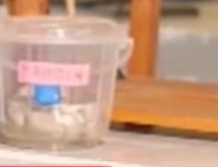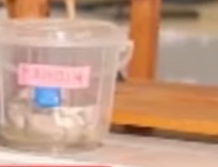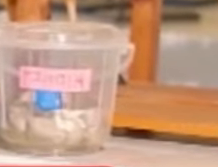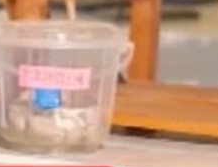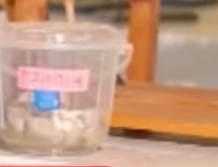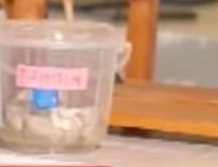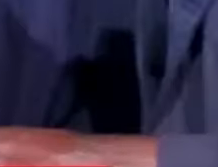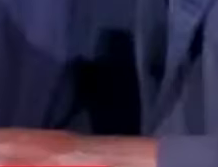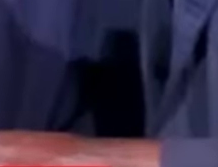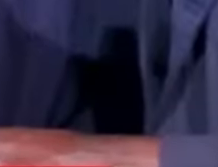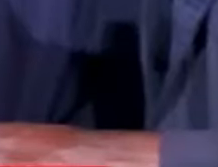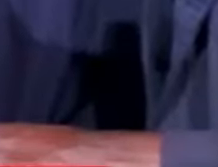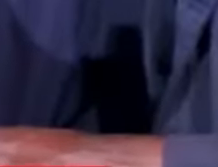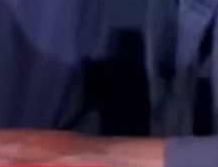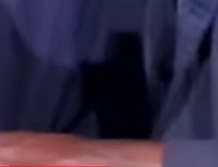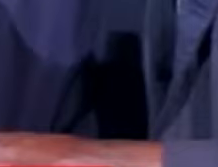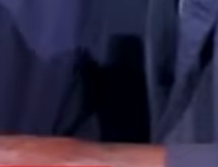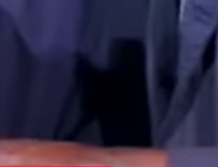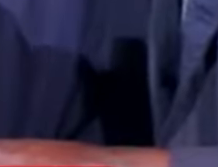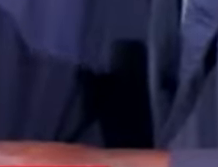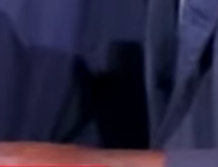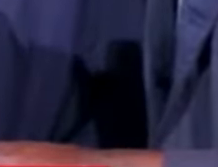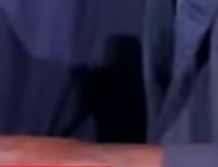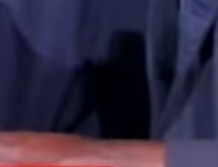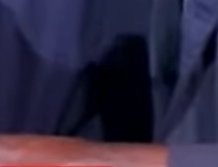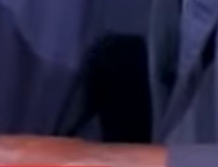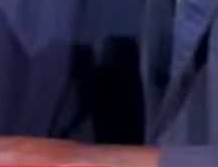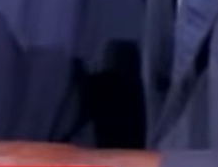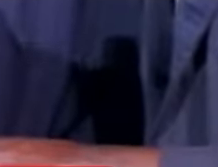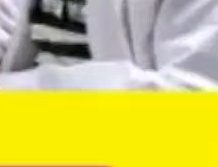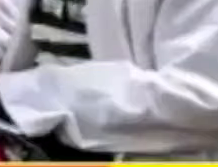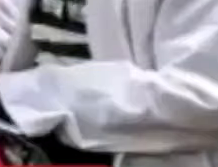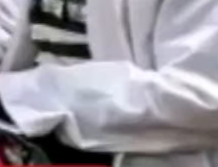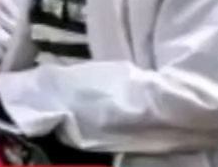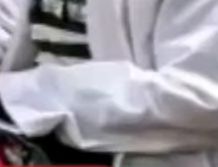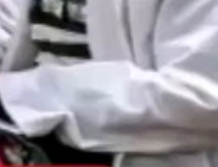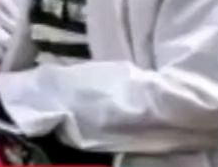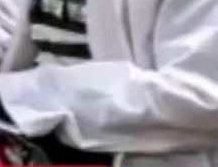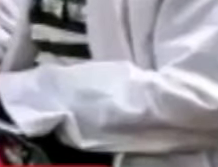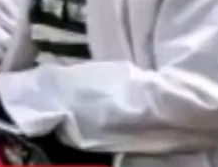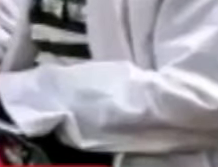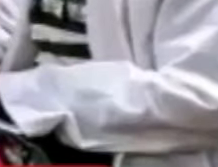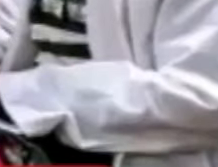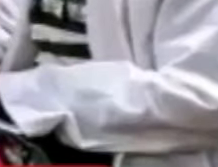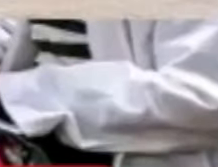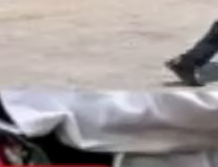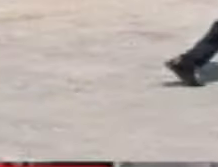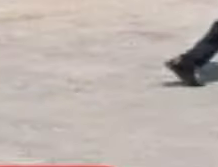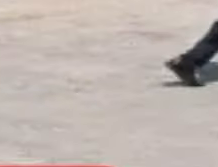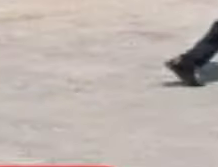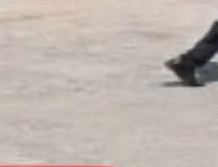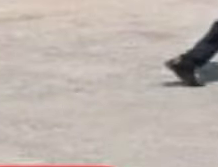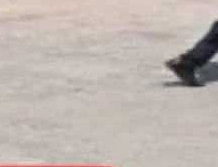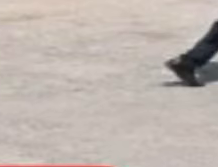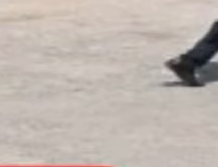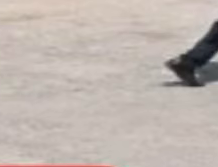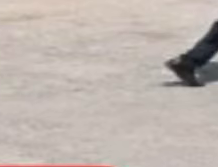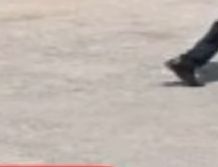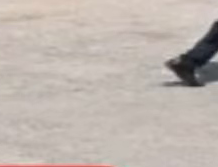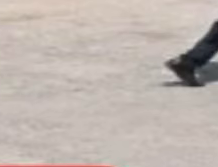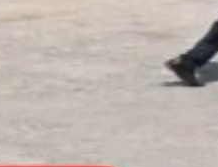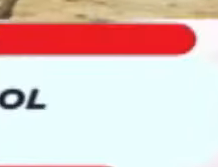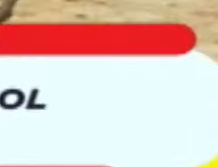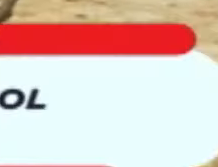The Eldoret Technical Training Institute, ETTI, offers students an opportunity to explore their career growth in a unique and friendly